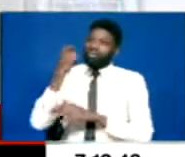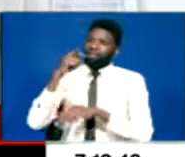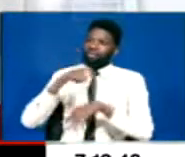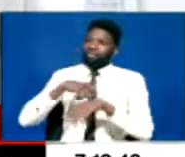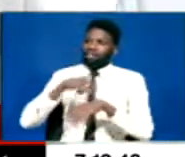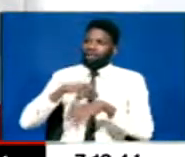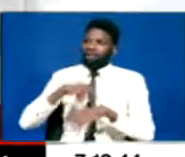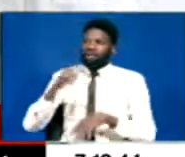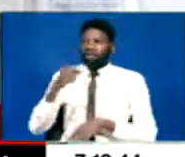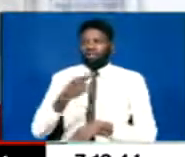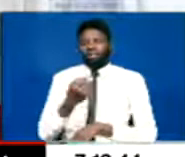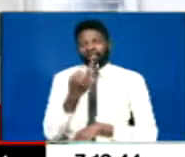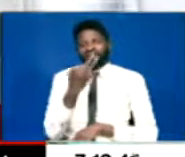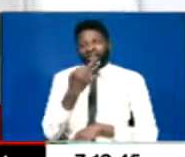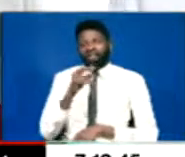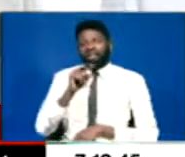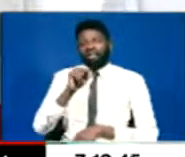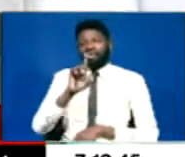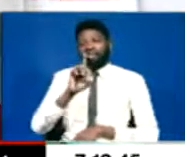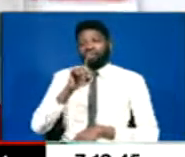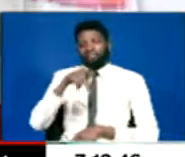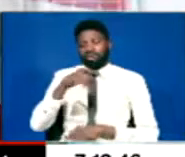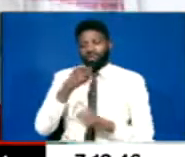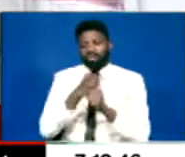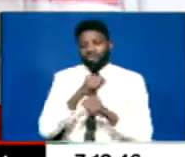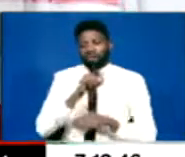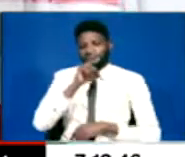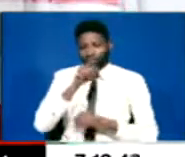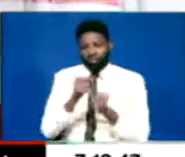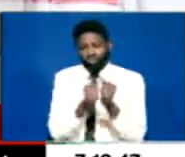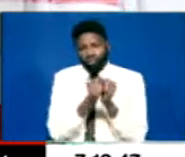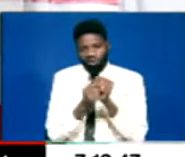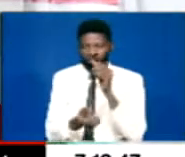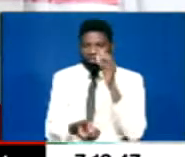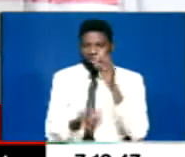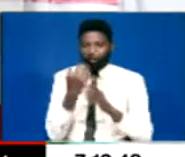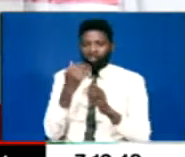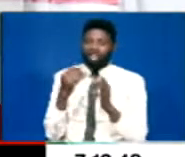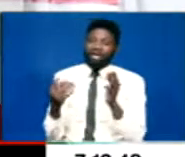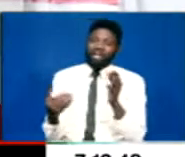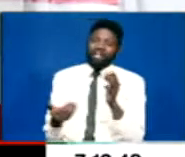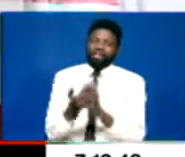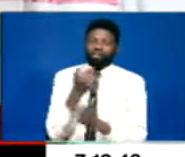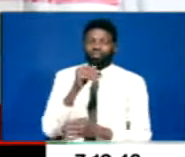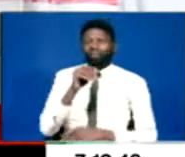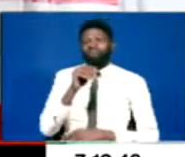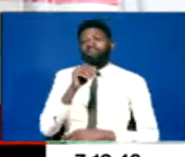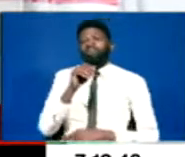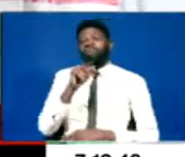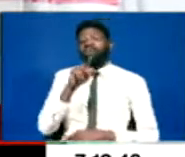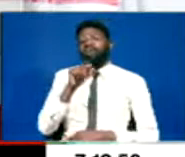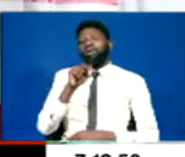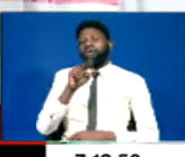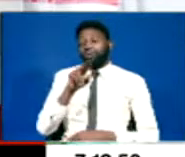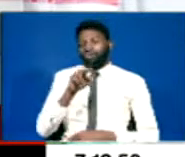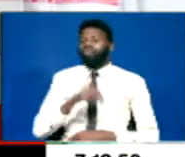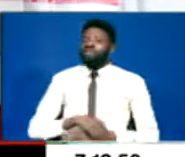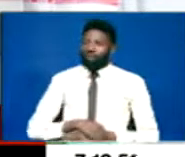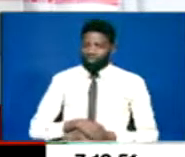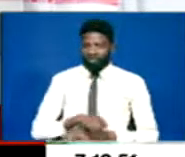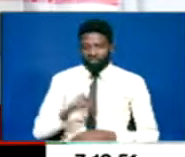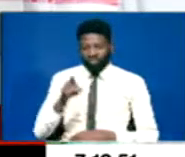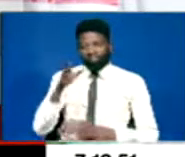Party, NDP, merged with KANU to form the new KANU. He was appointed Minister for Energy, a position he held